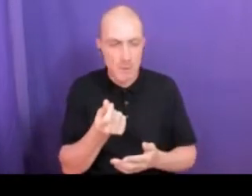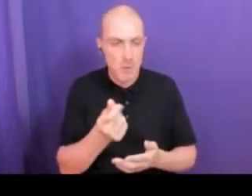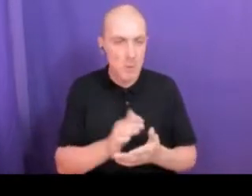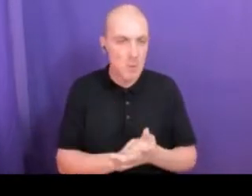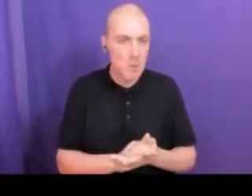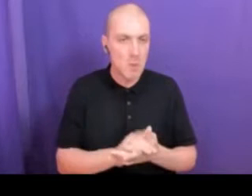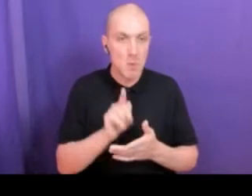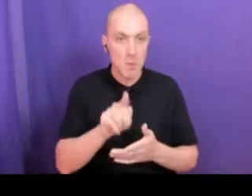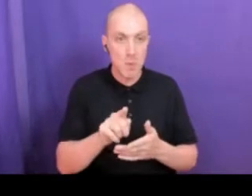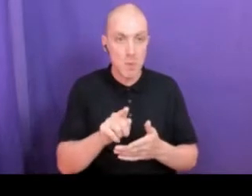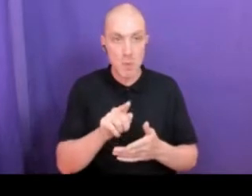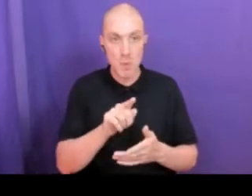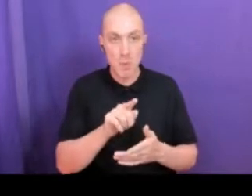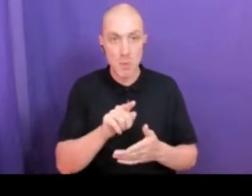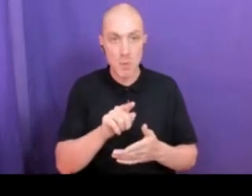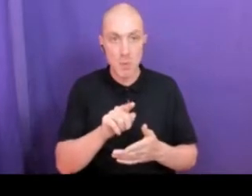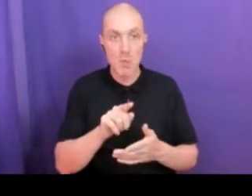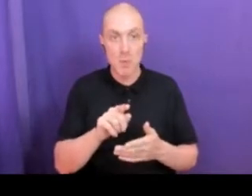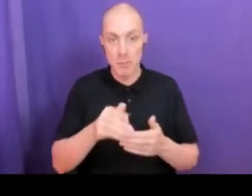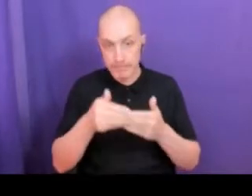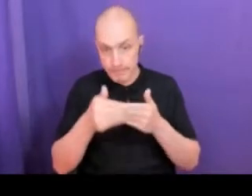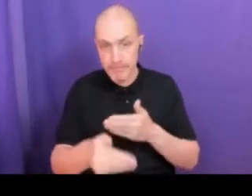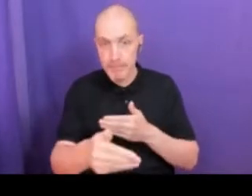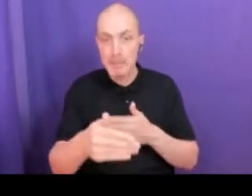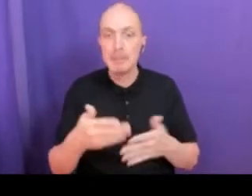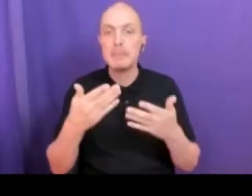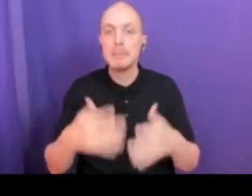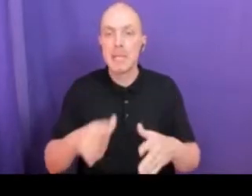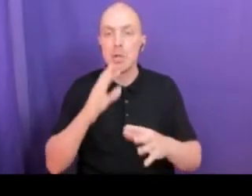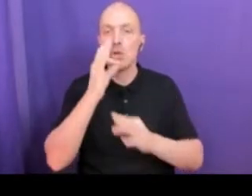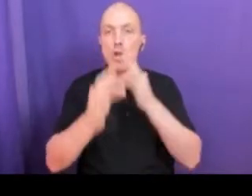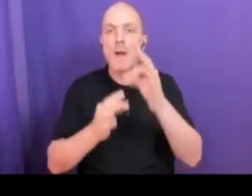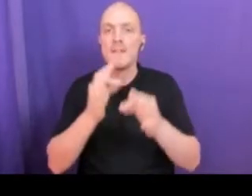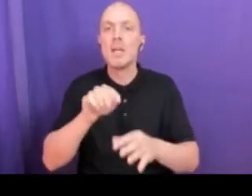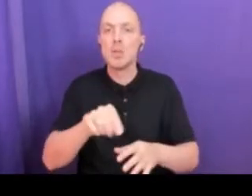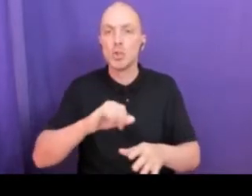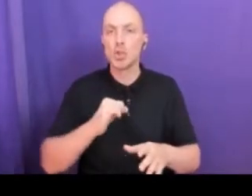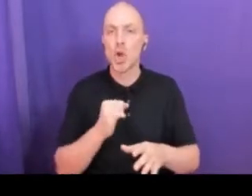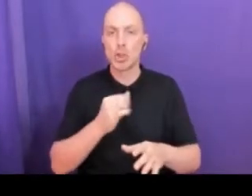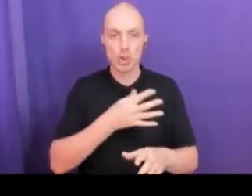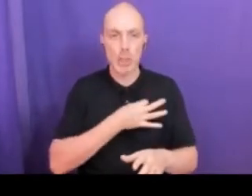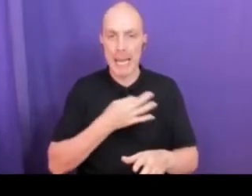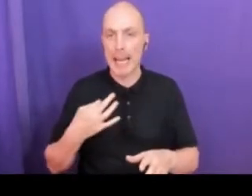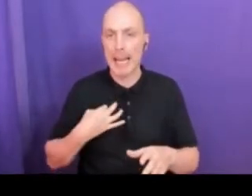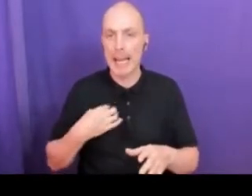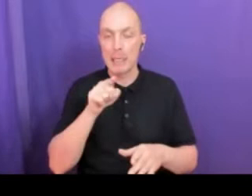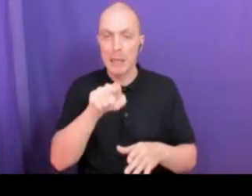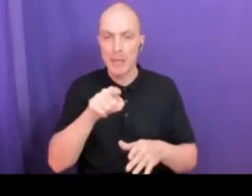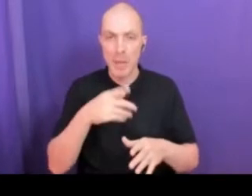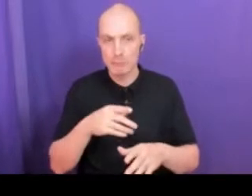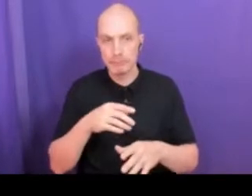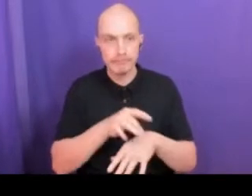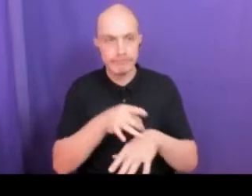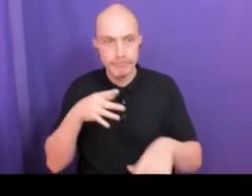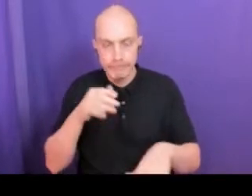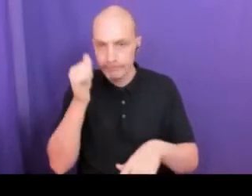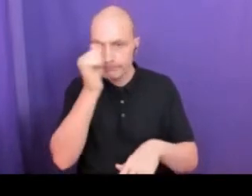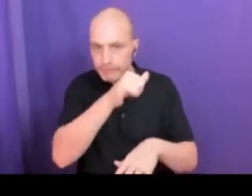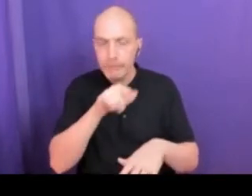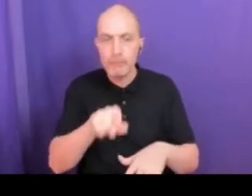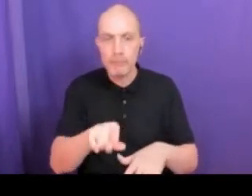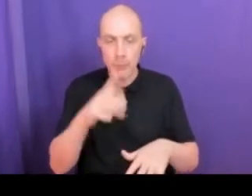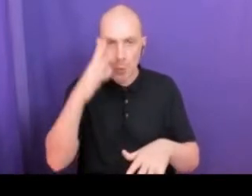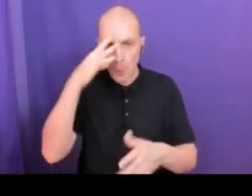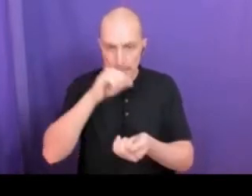of Scottish clinics that was sent to clinicians working in memory or cognitive clinics, and that reached 18 clinics. And as you can